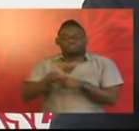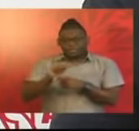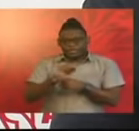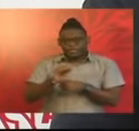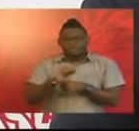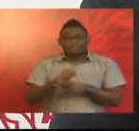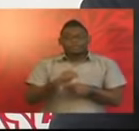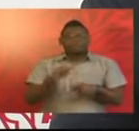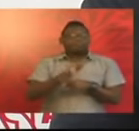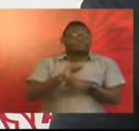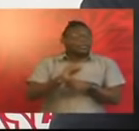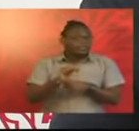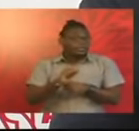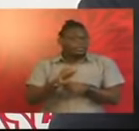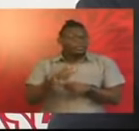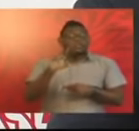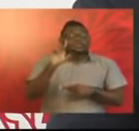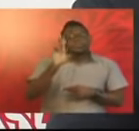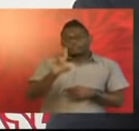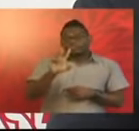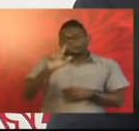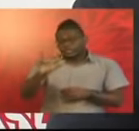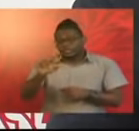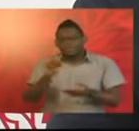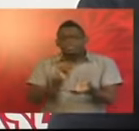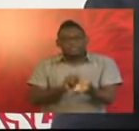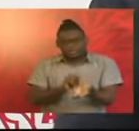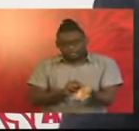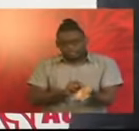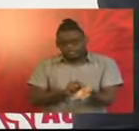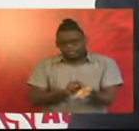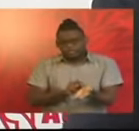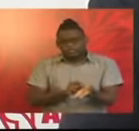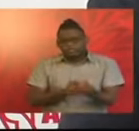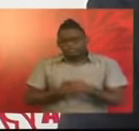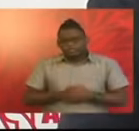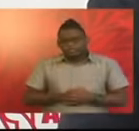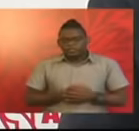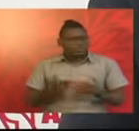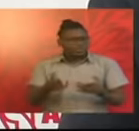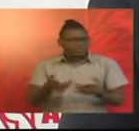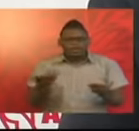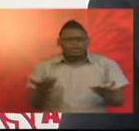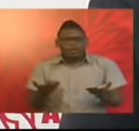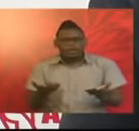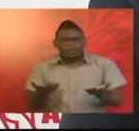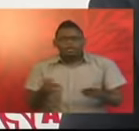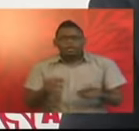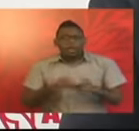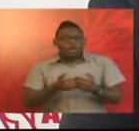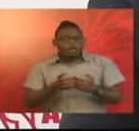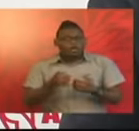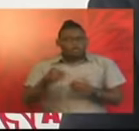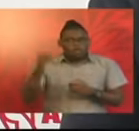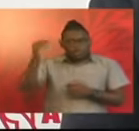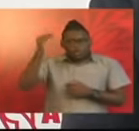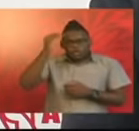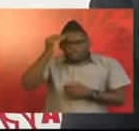73 registered nurses and training, which is focused for the recognition of seriously ill